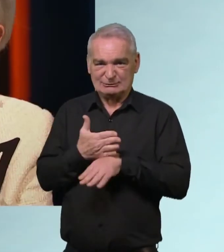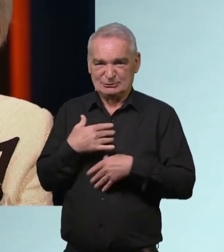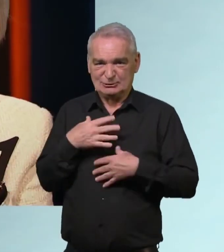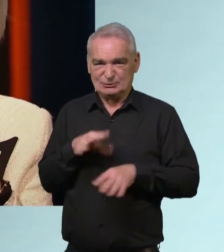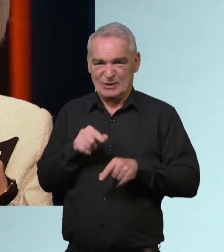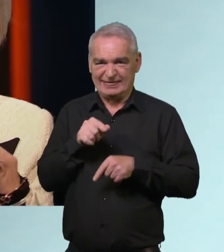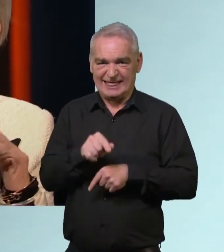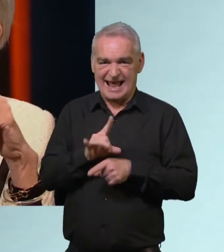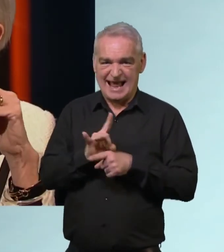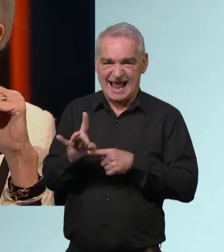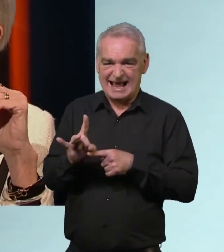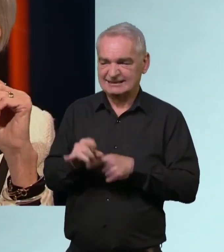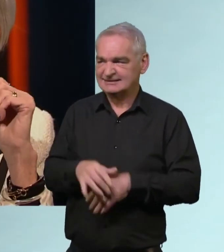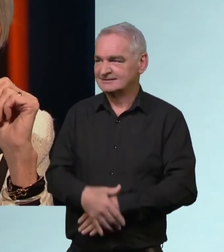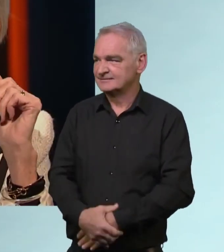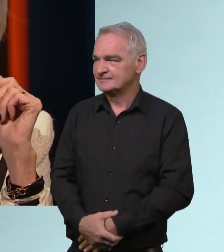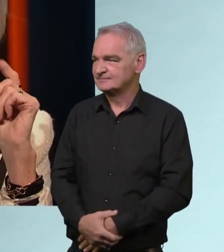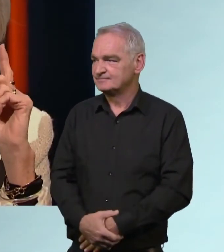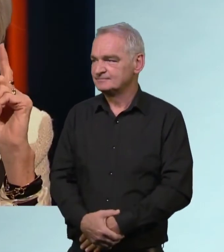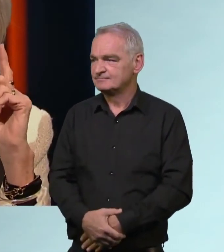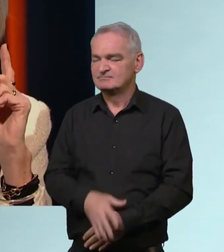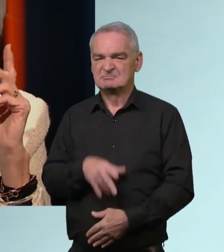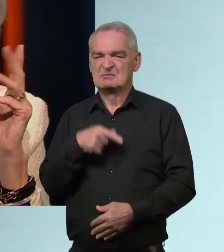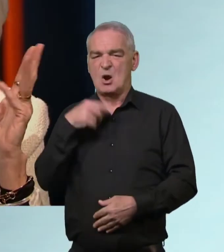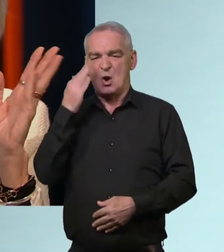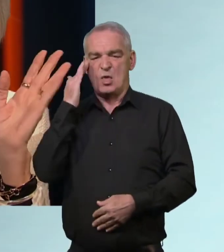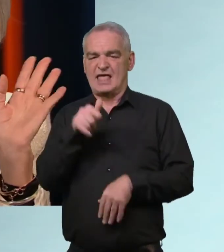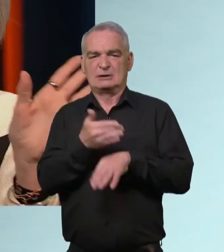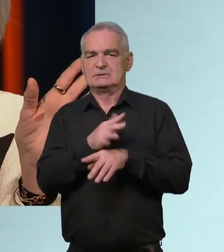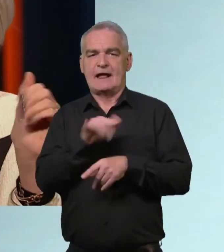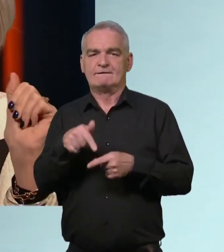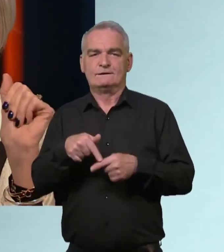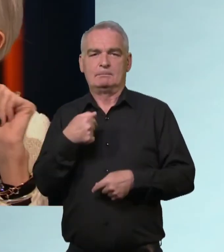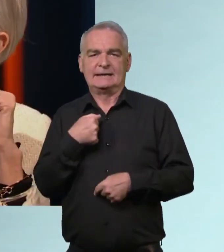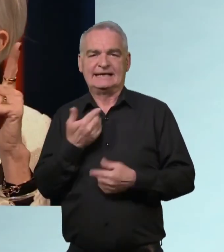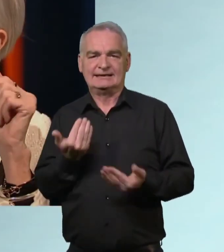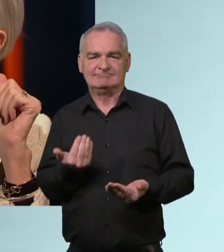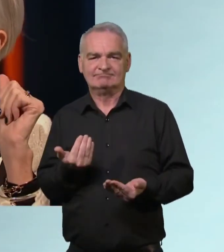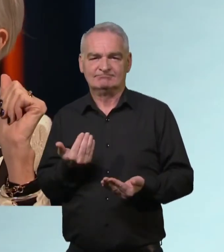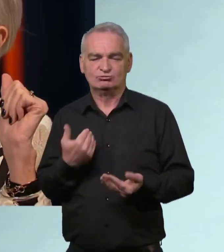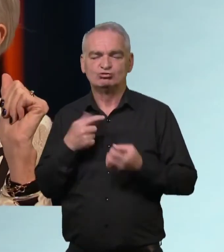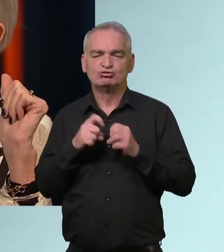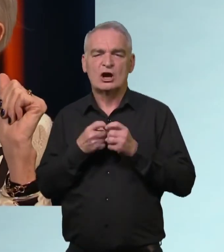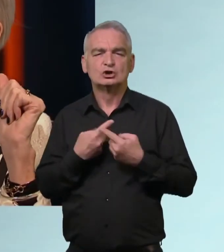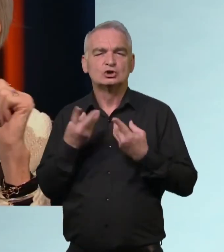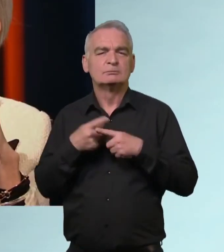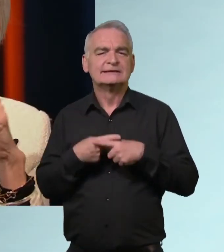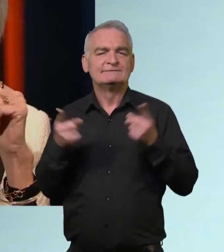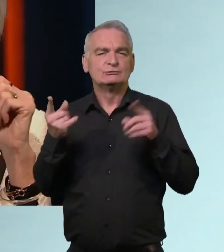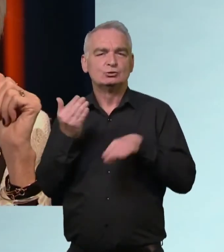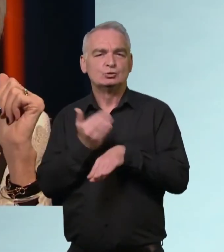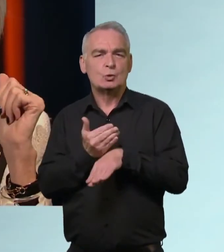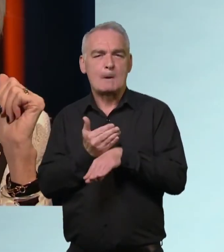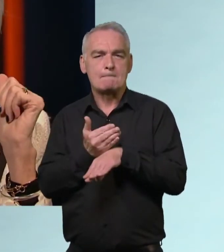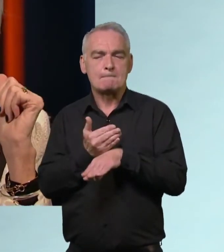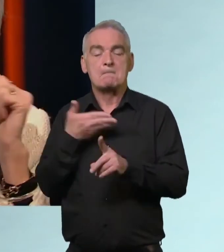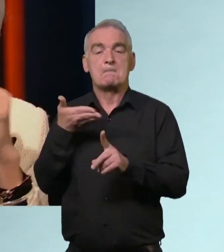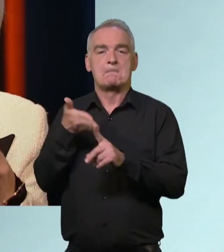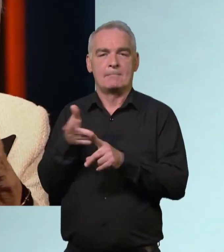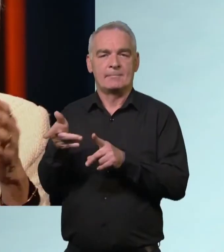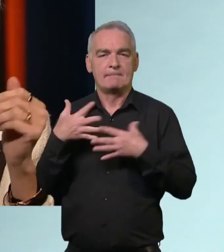know, aspect of medicine one by one and going, oh, Lord, no, this, no, not for me. I'll try something else. And eventually I hit